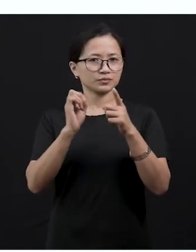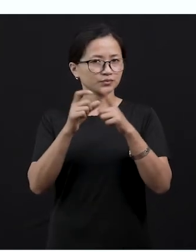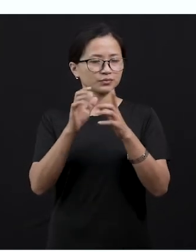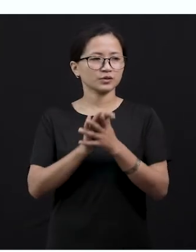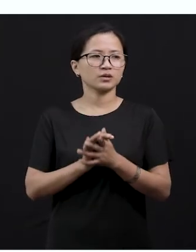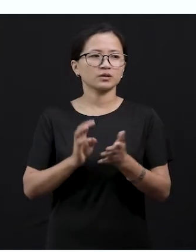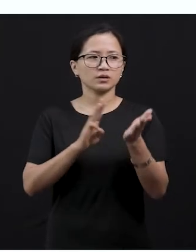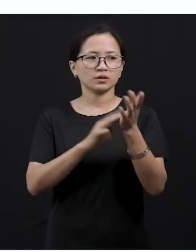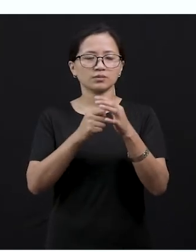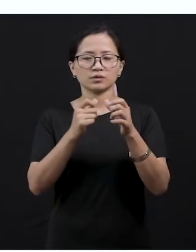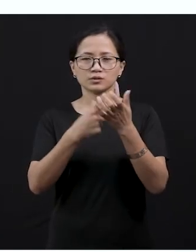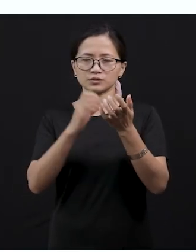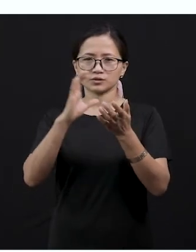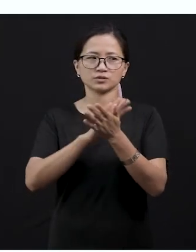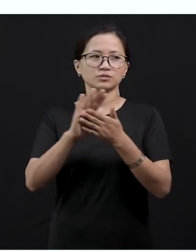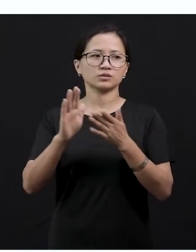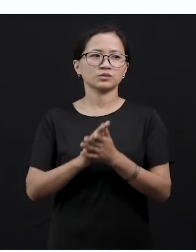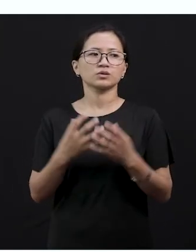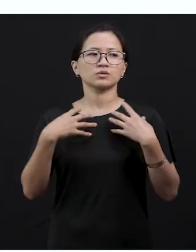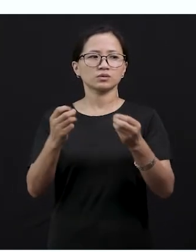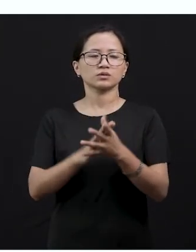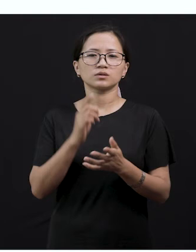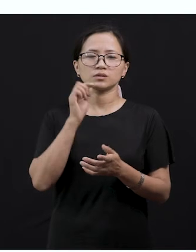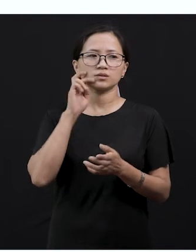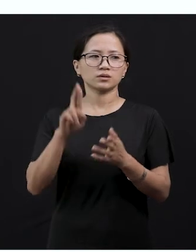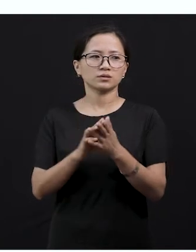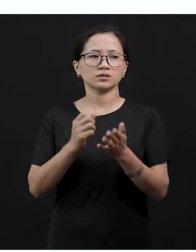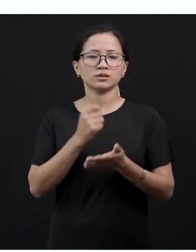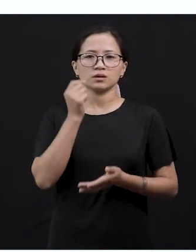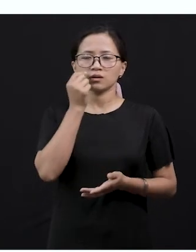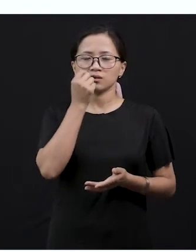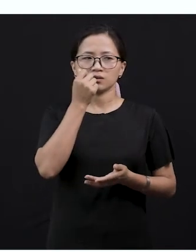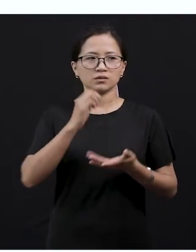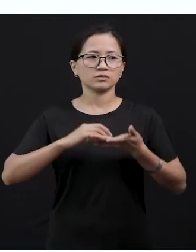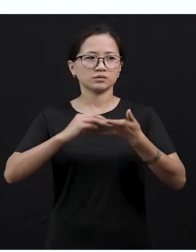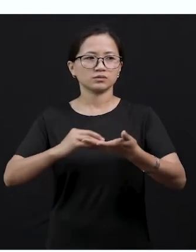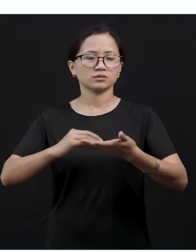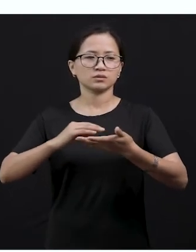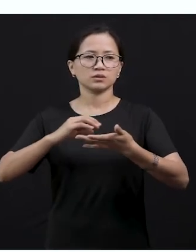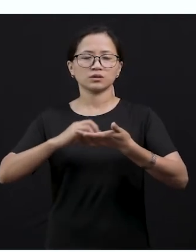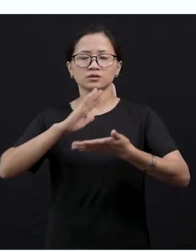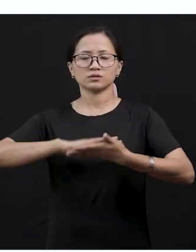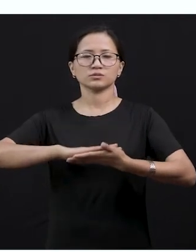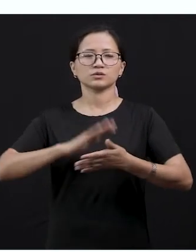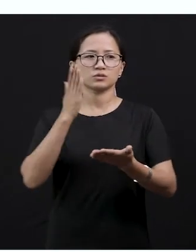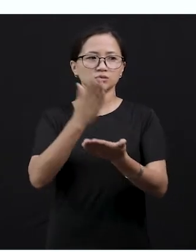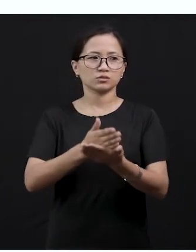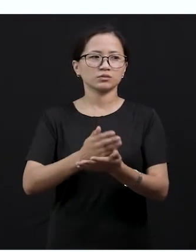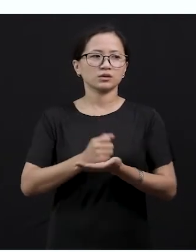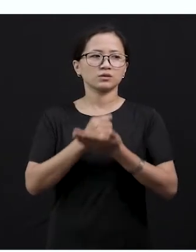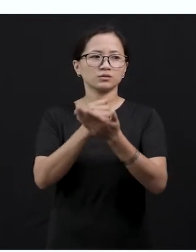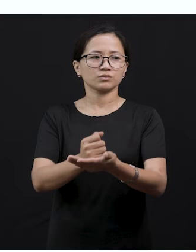did Mrs. March want her husband to stop helping the army and come home straight